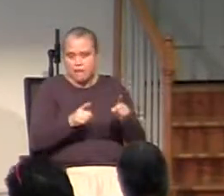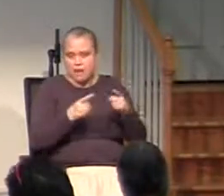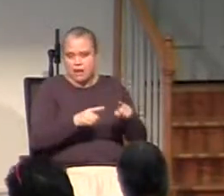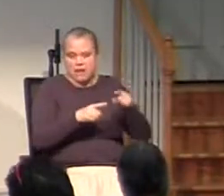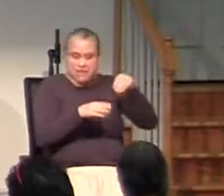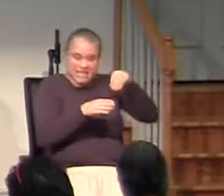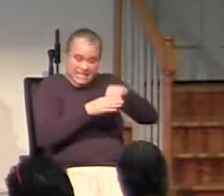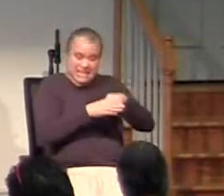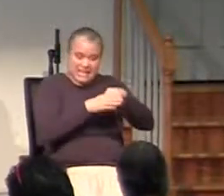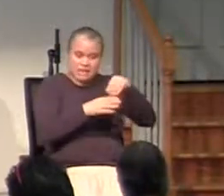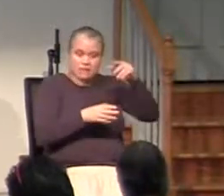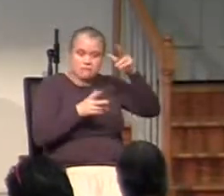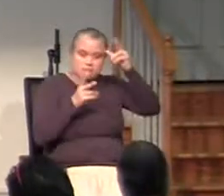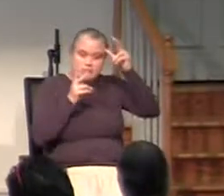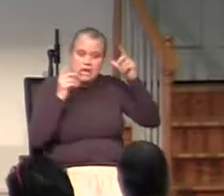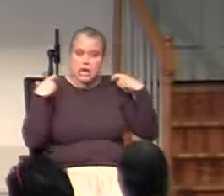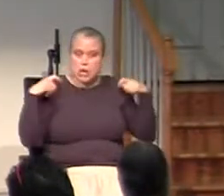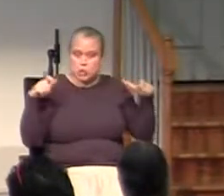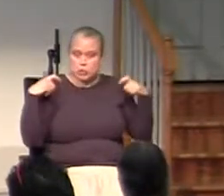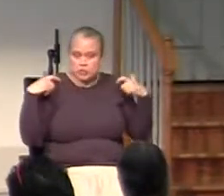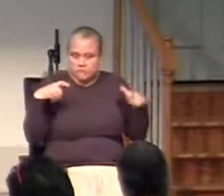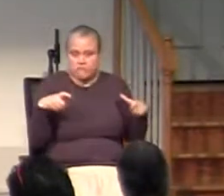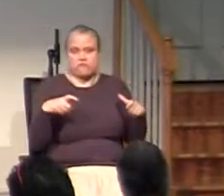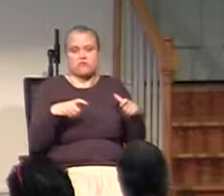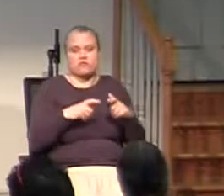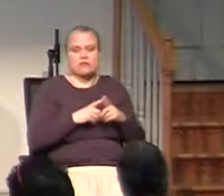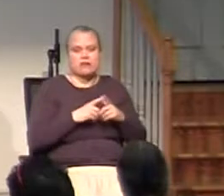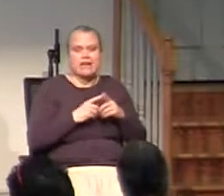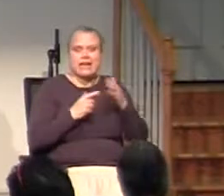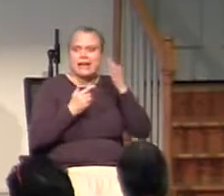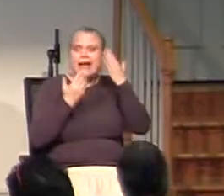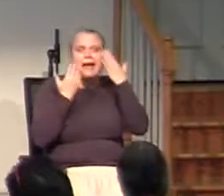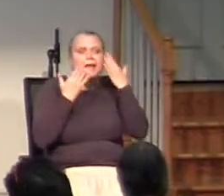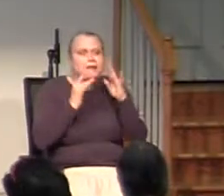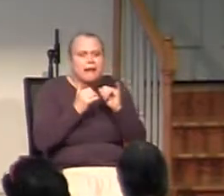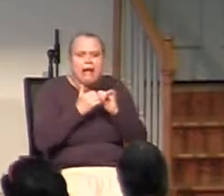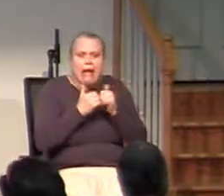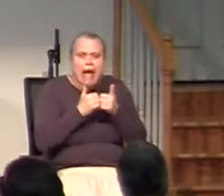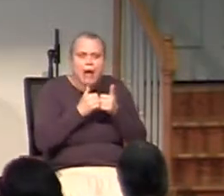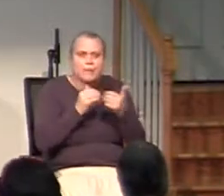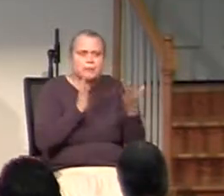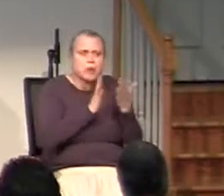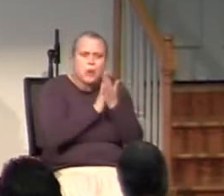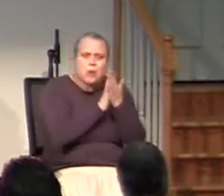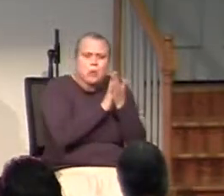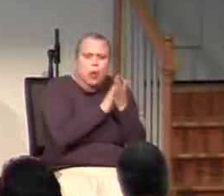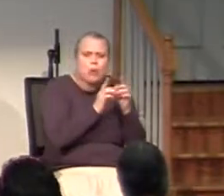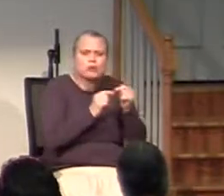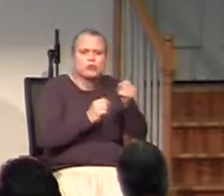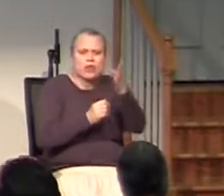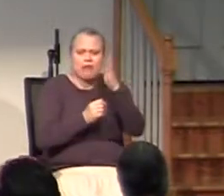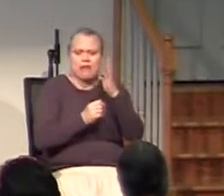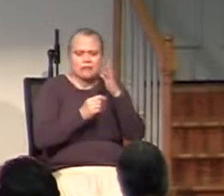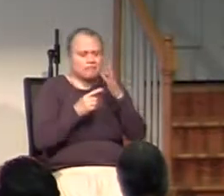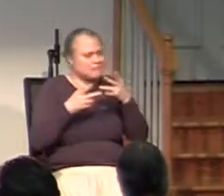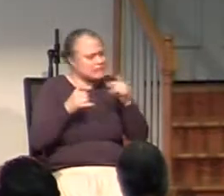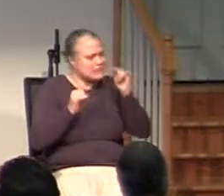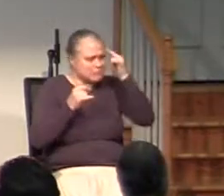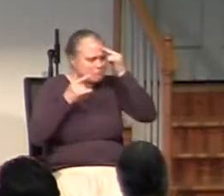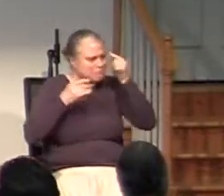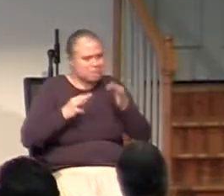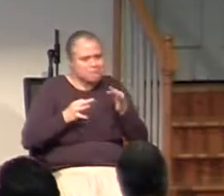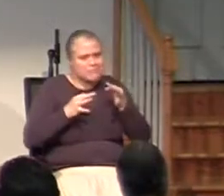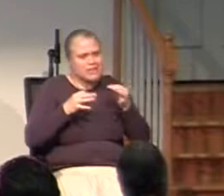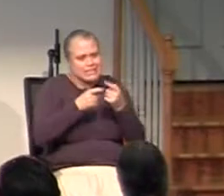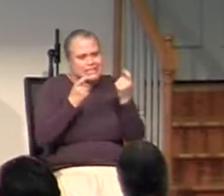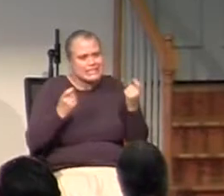God that I cannot to this day figure out how he could be so close to God and yet sin in the